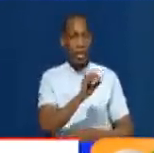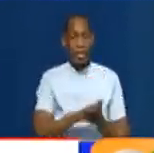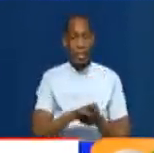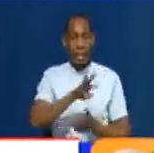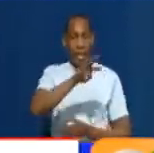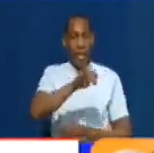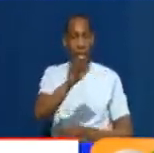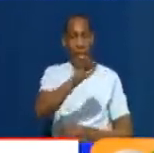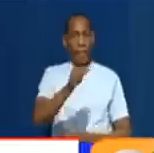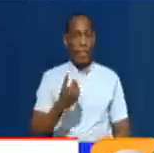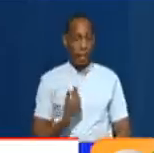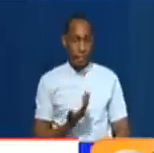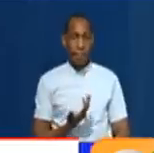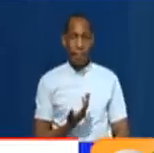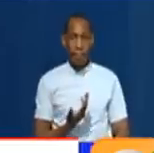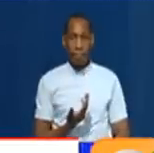parliament